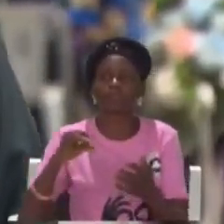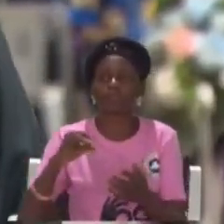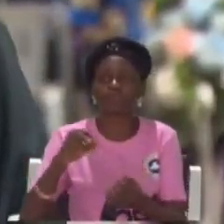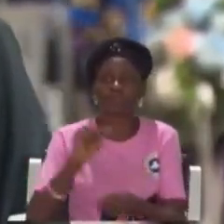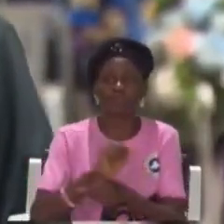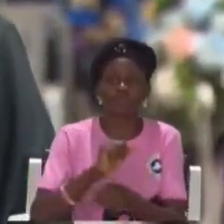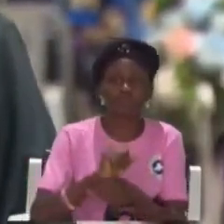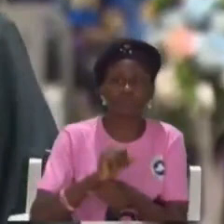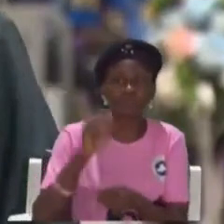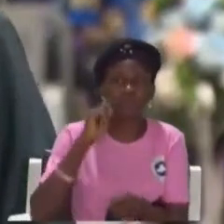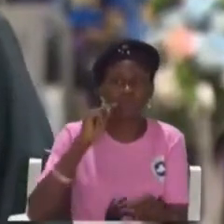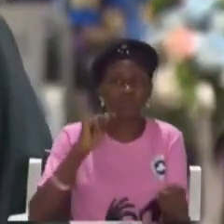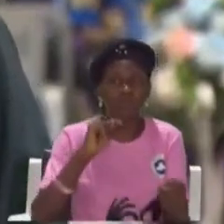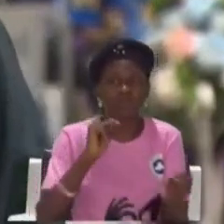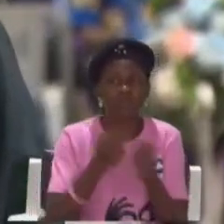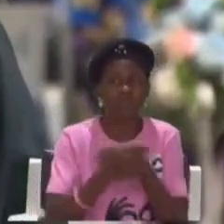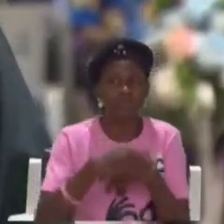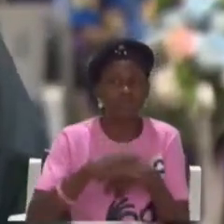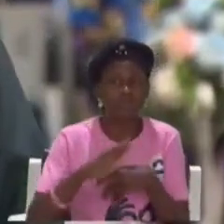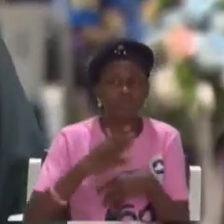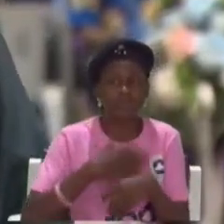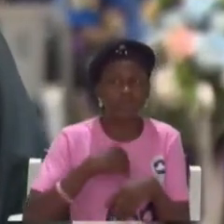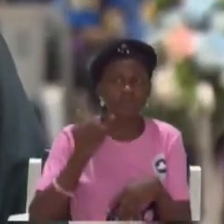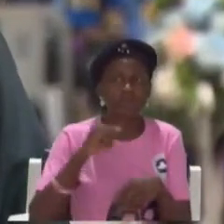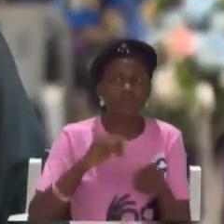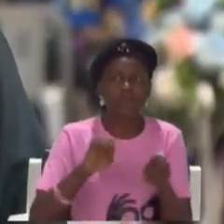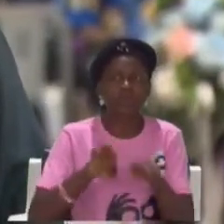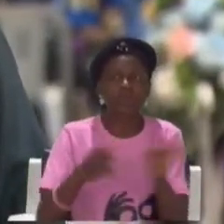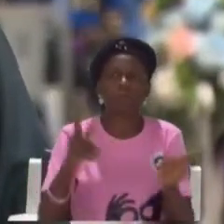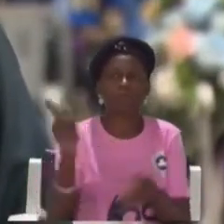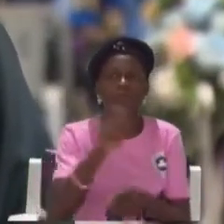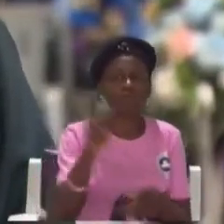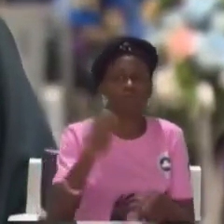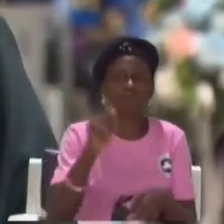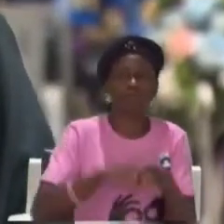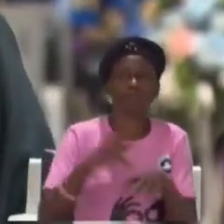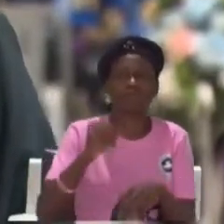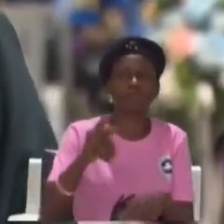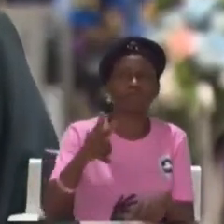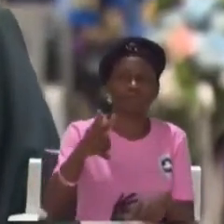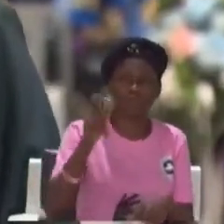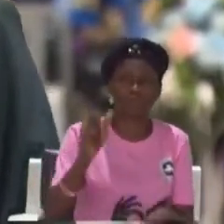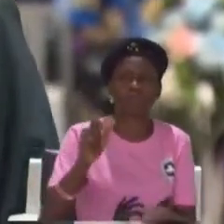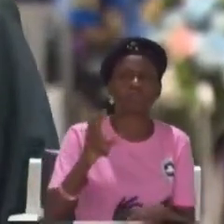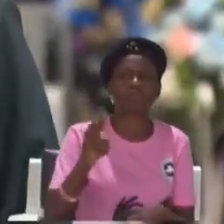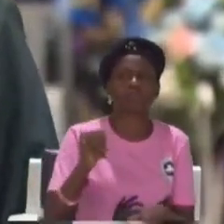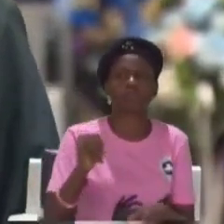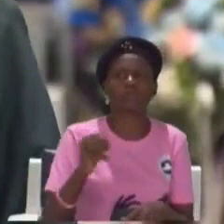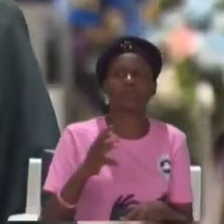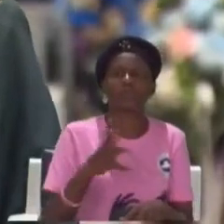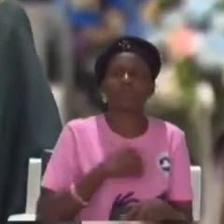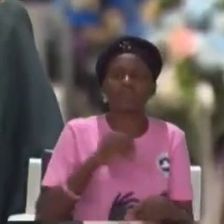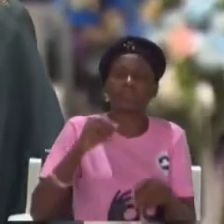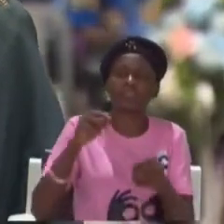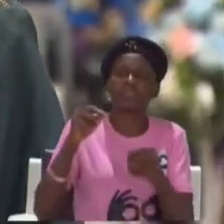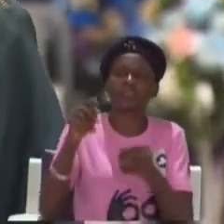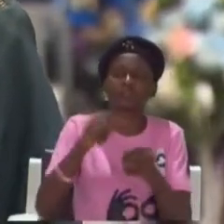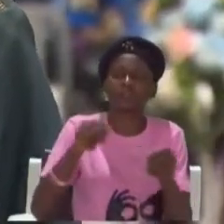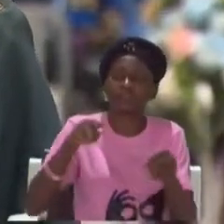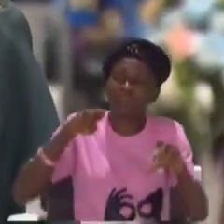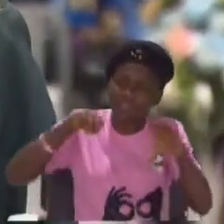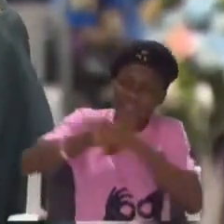turned to get away and they opened fire on him. They shot him. The bullet went through his